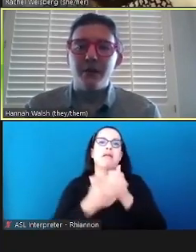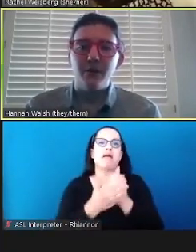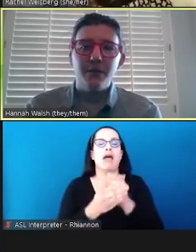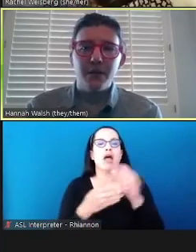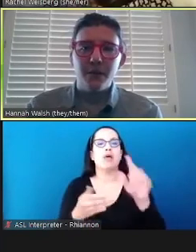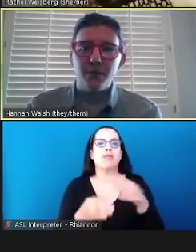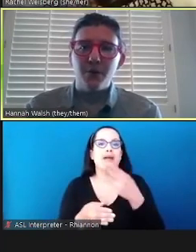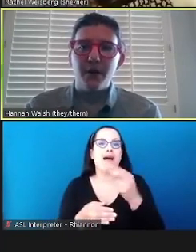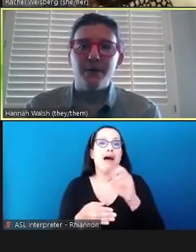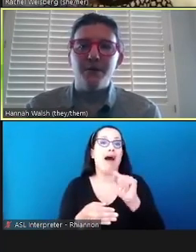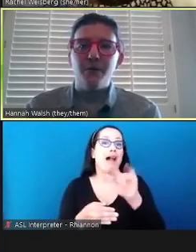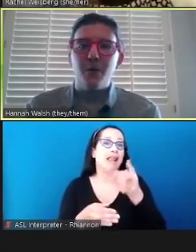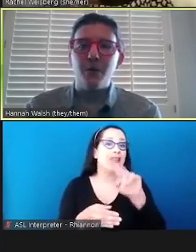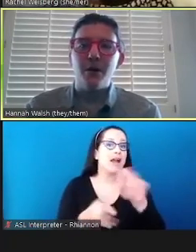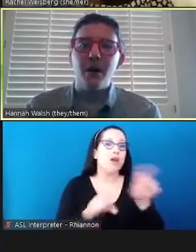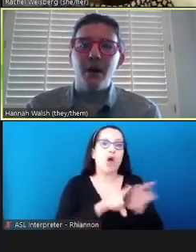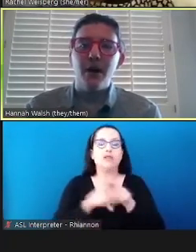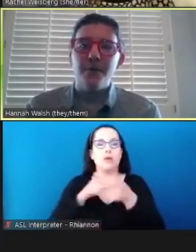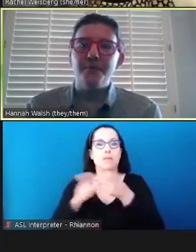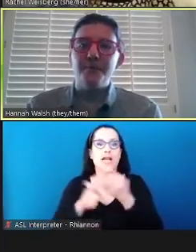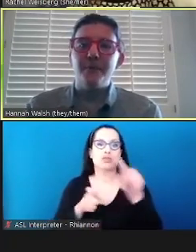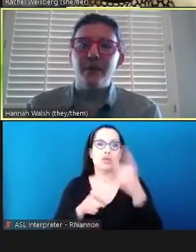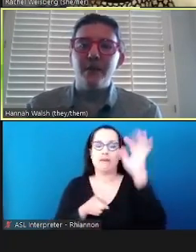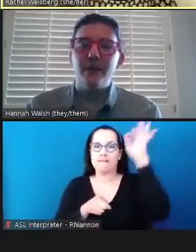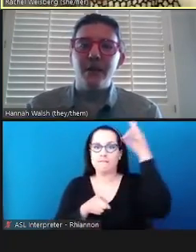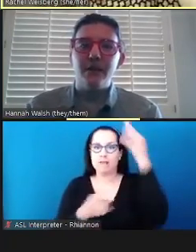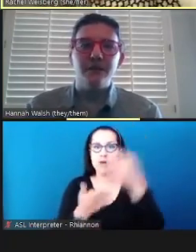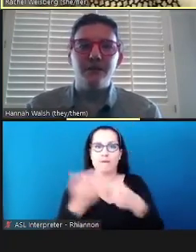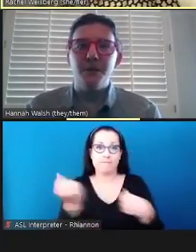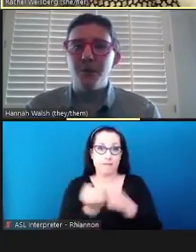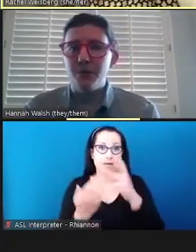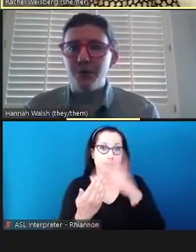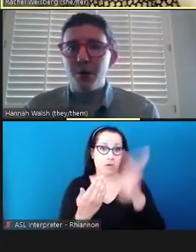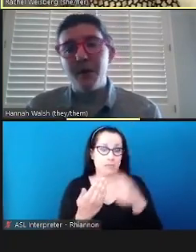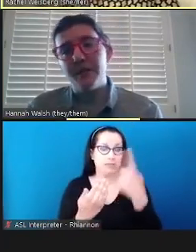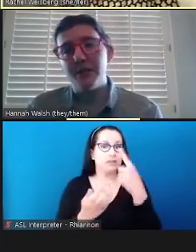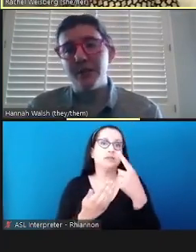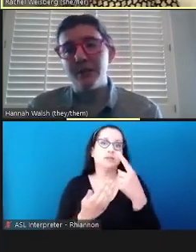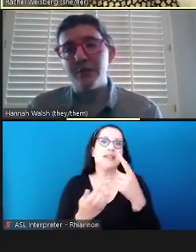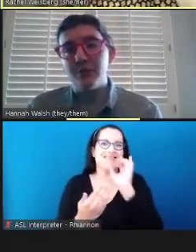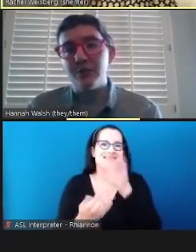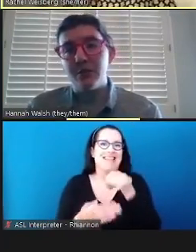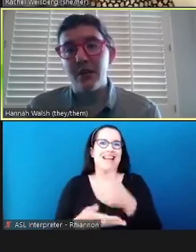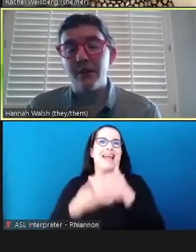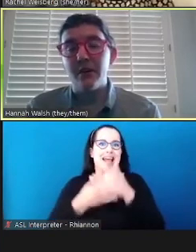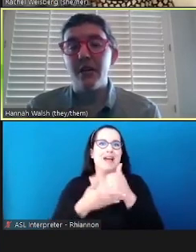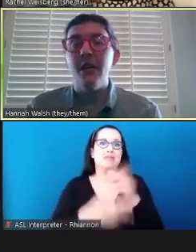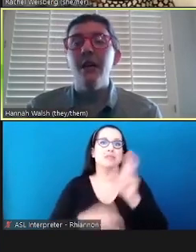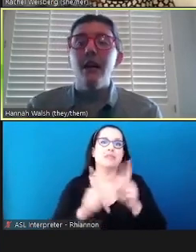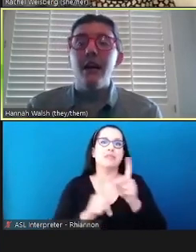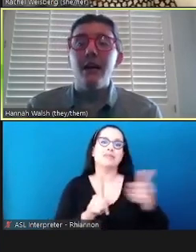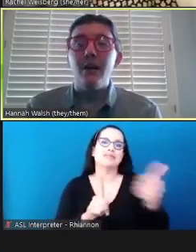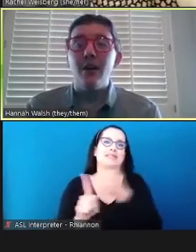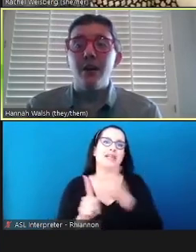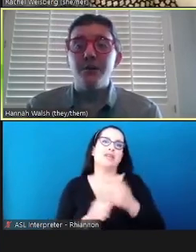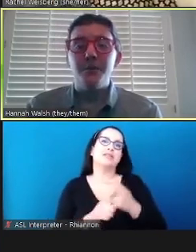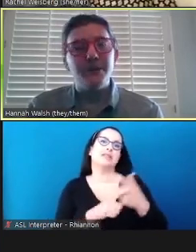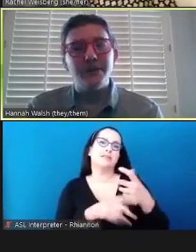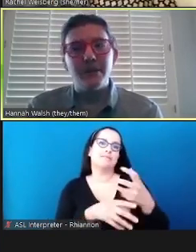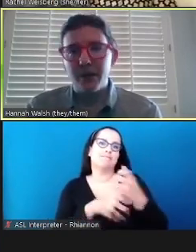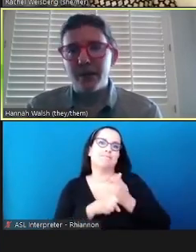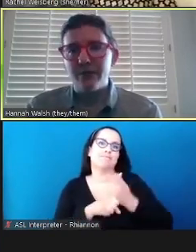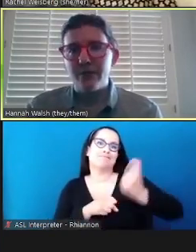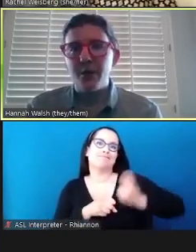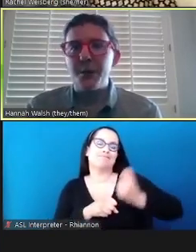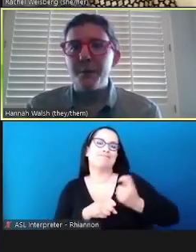our federal funding programs for that assist people who are beneficiaries of Social Security and are